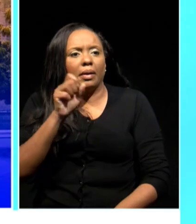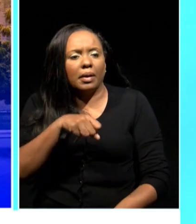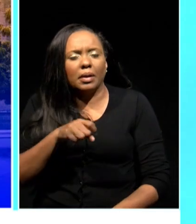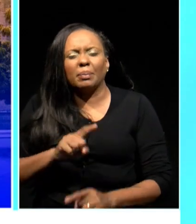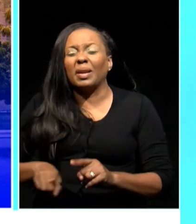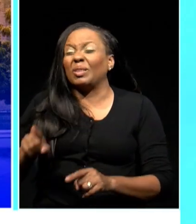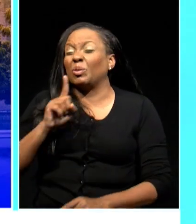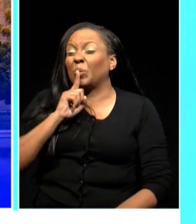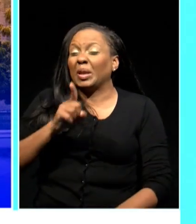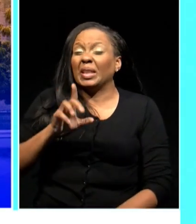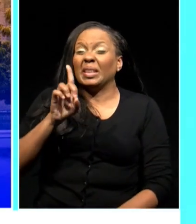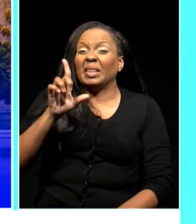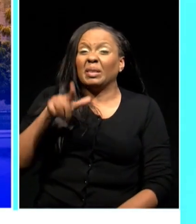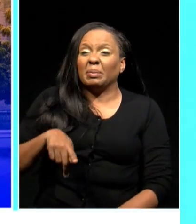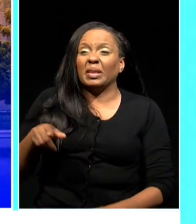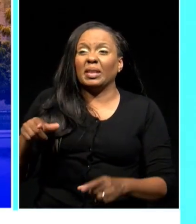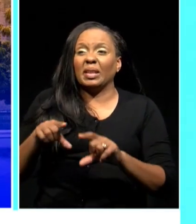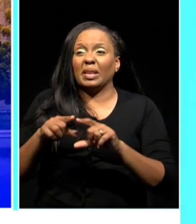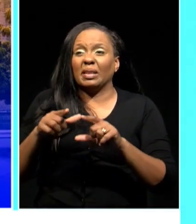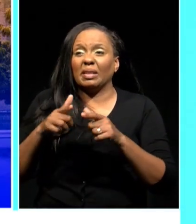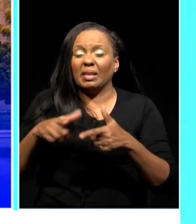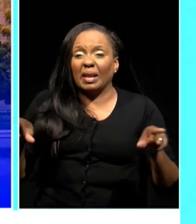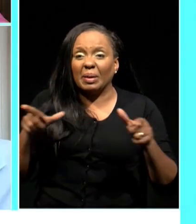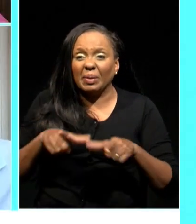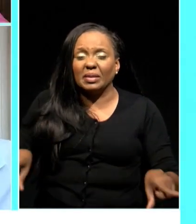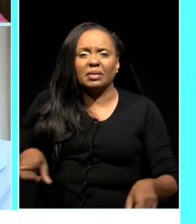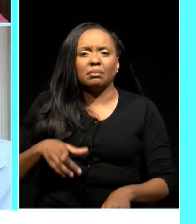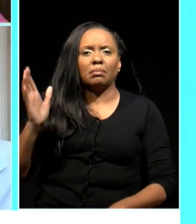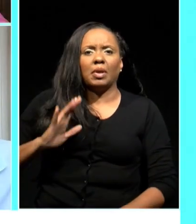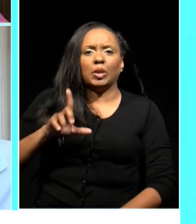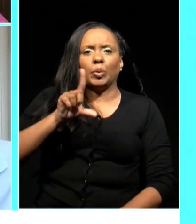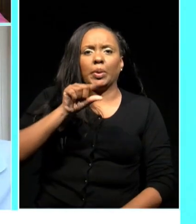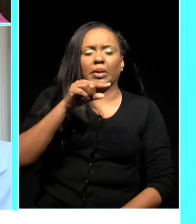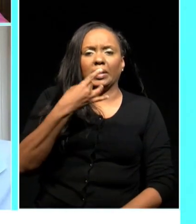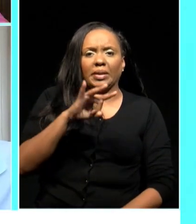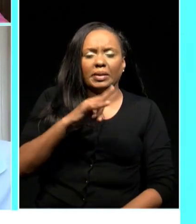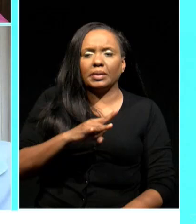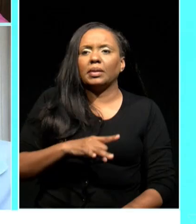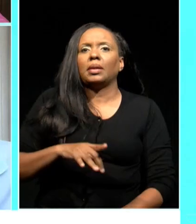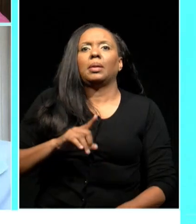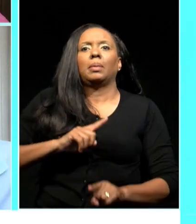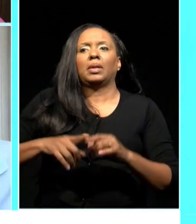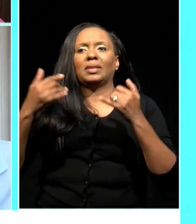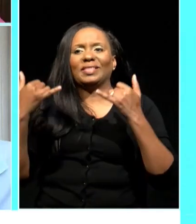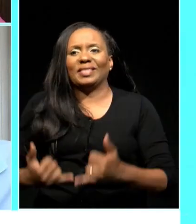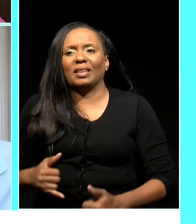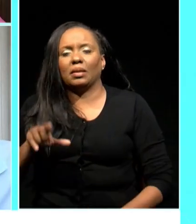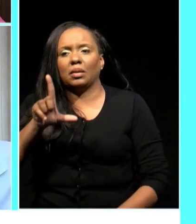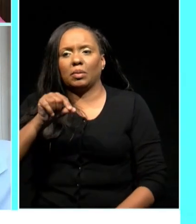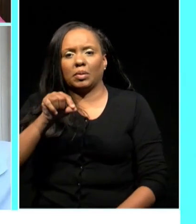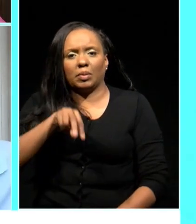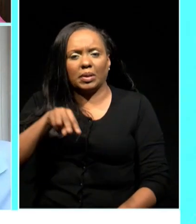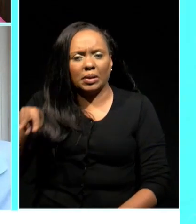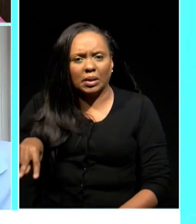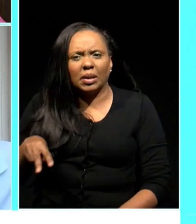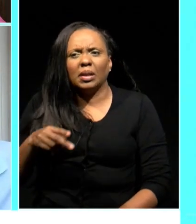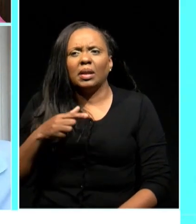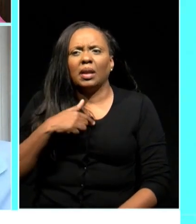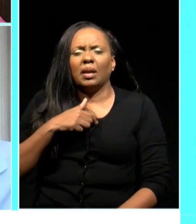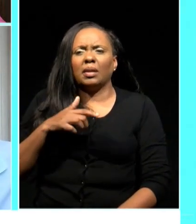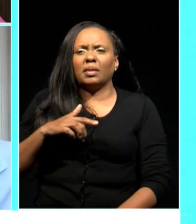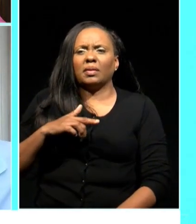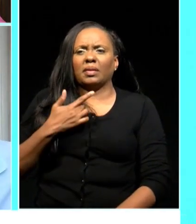by the DLP. Come back to 2022, and now we're seeing some of that language again. But the electorate now seems to be